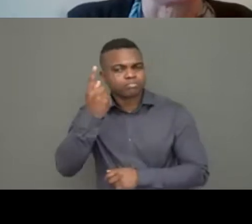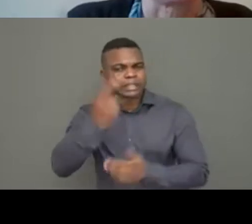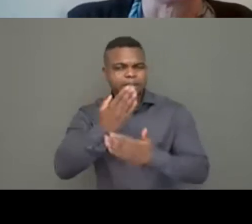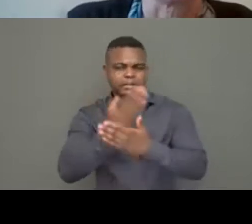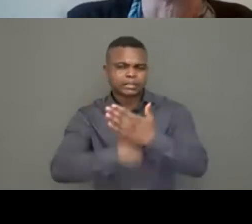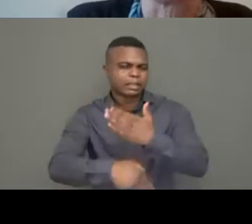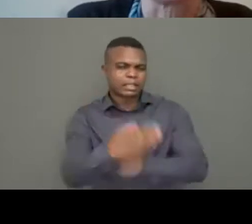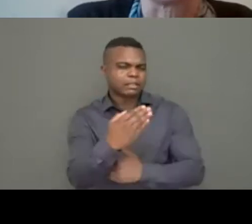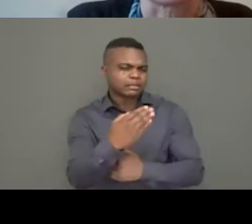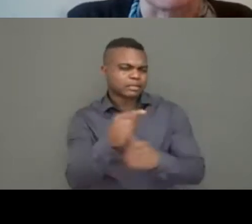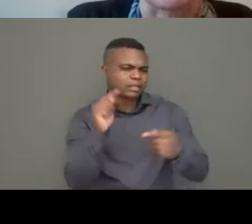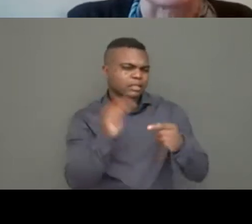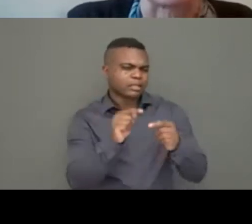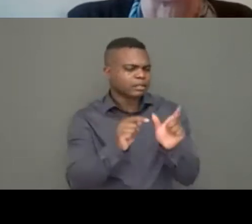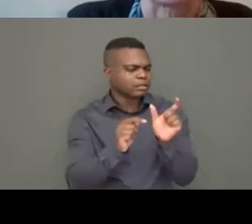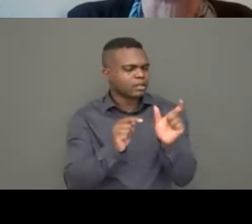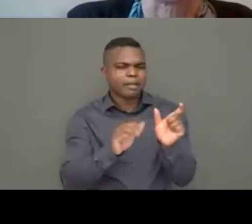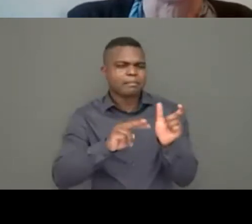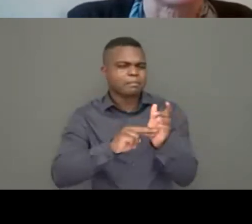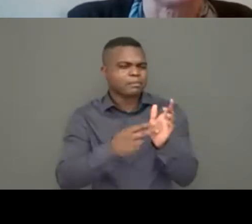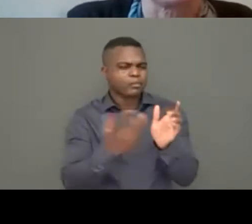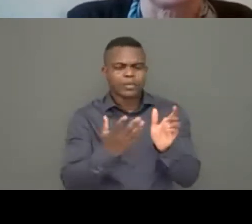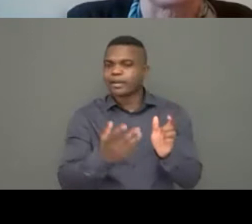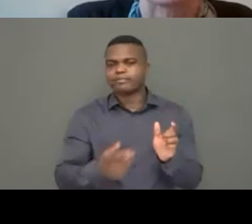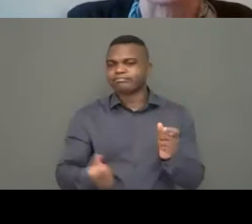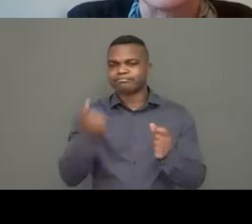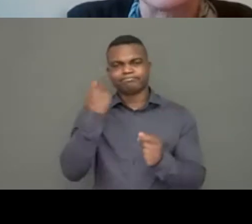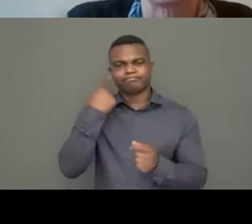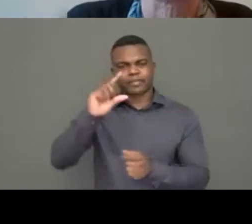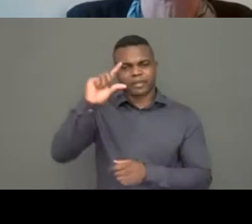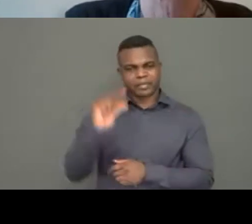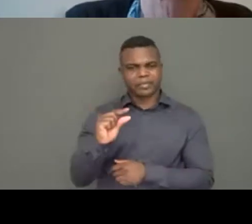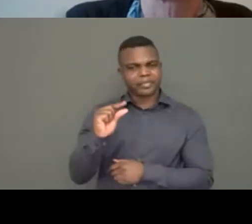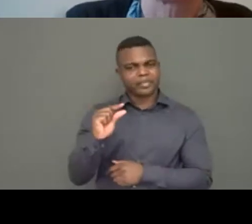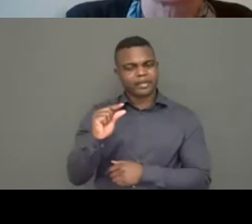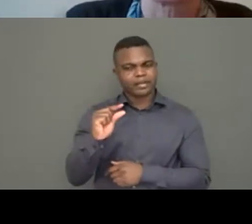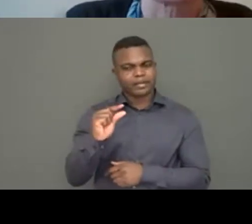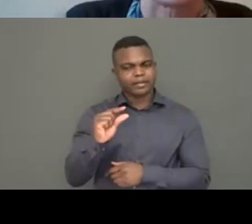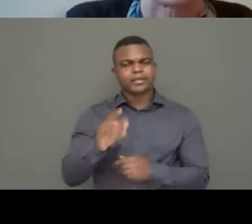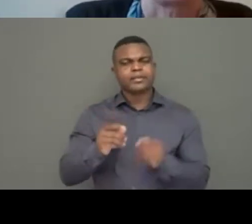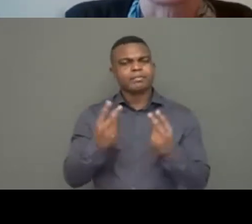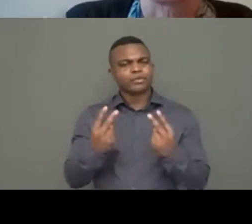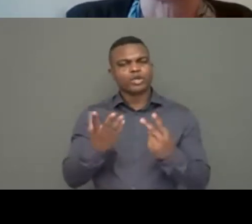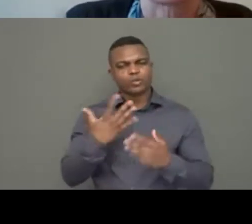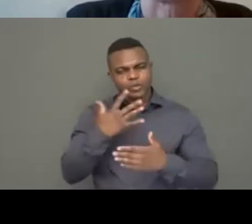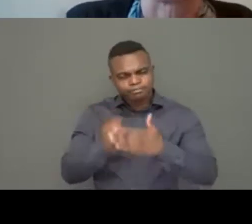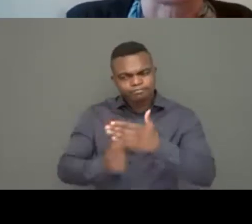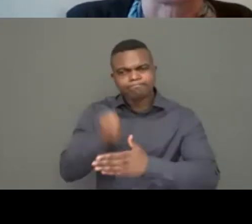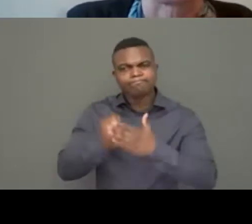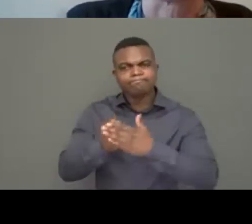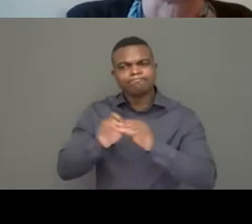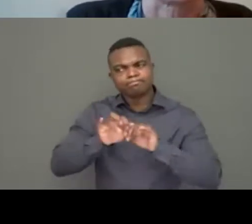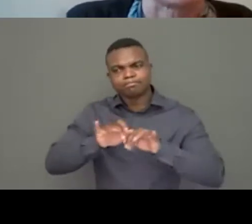makes usually a big difference. And as Teemu explained, it can be very eye-opening to